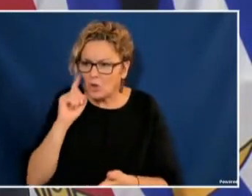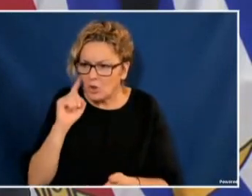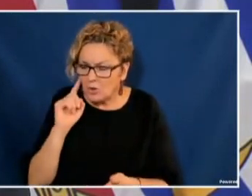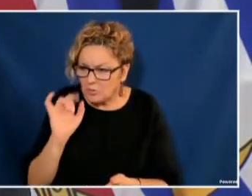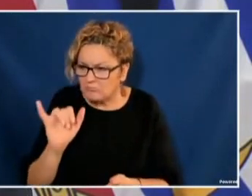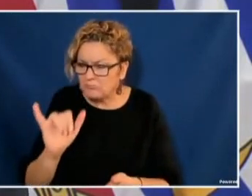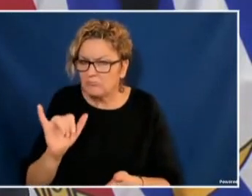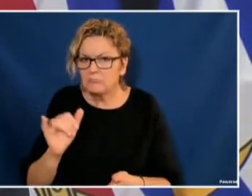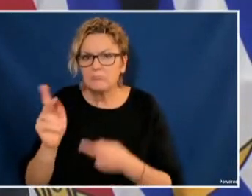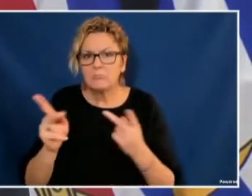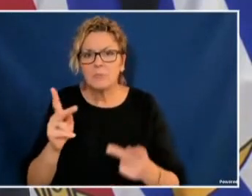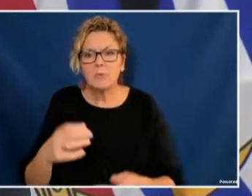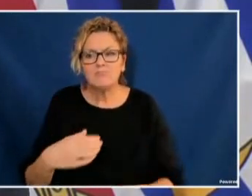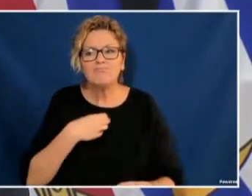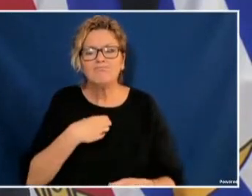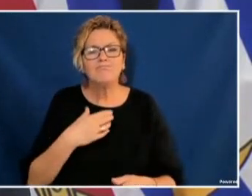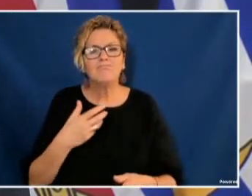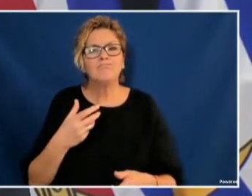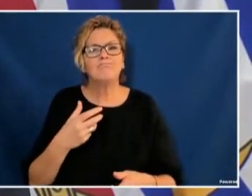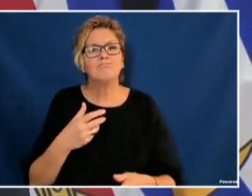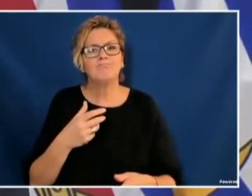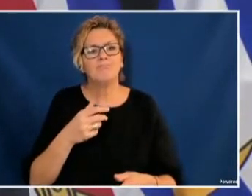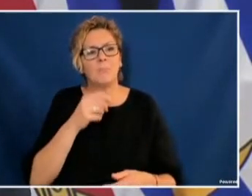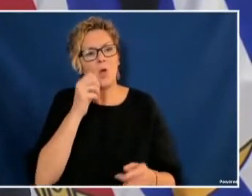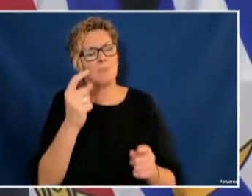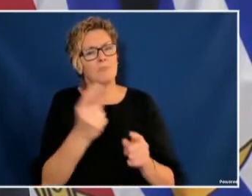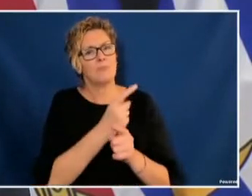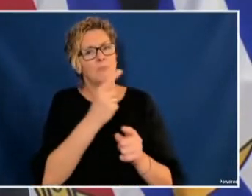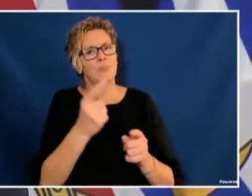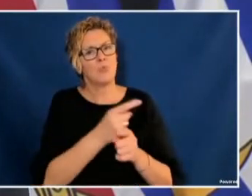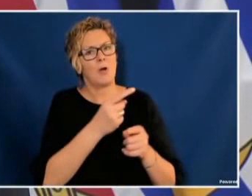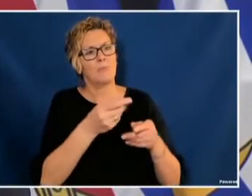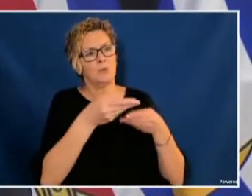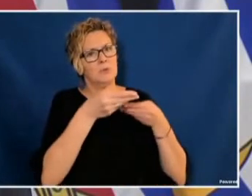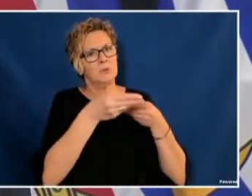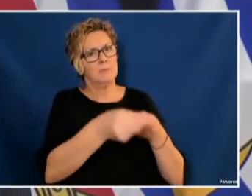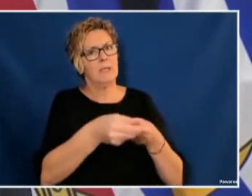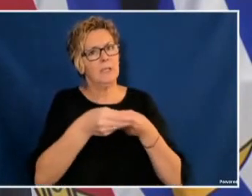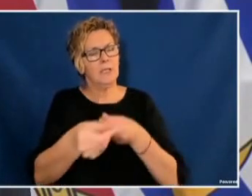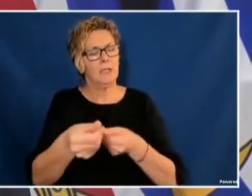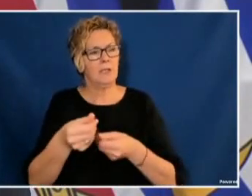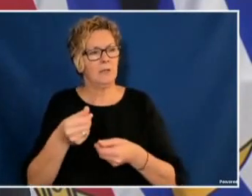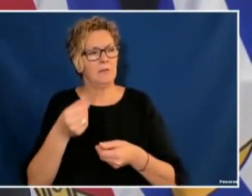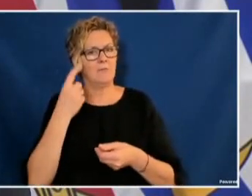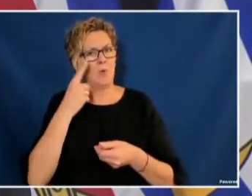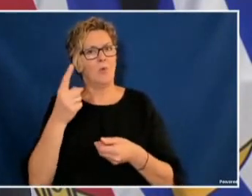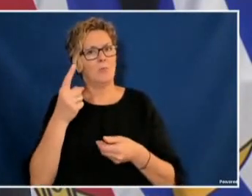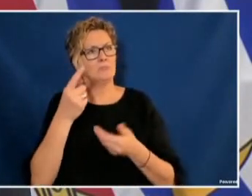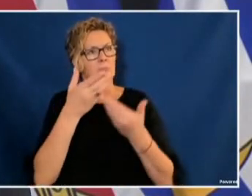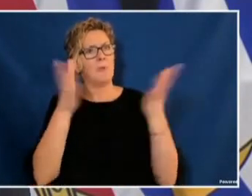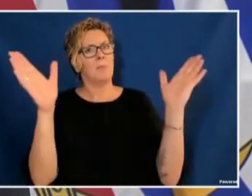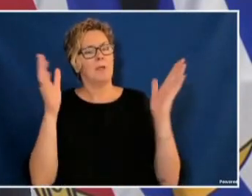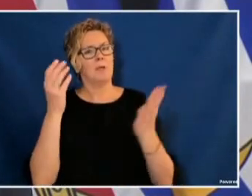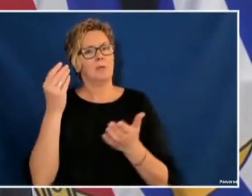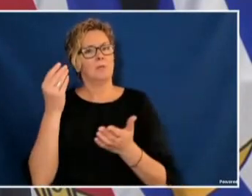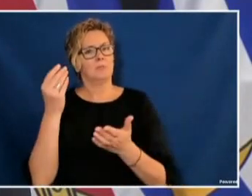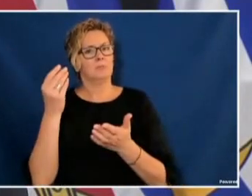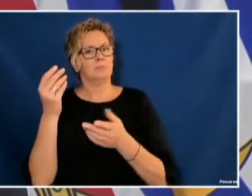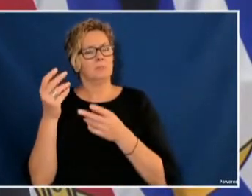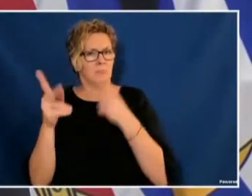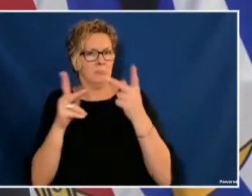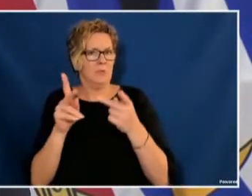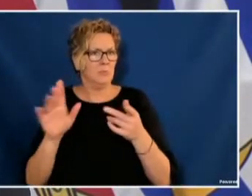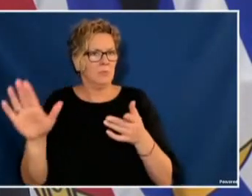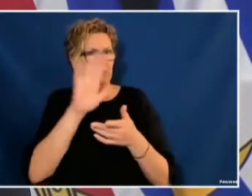rapide et des recommandations de la part de mon sous-ministre, le Dr. Stephen Brown.